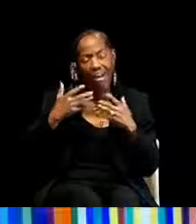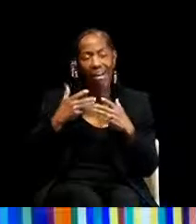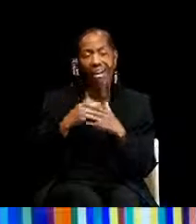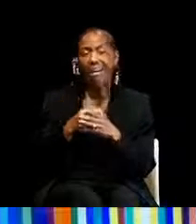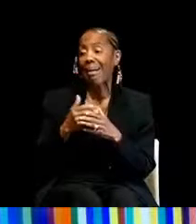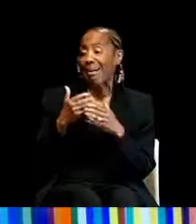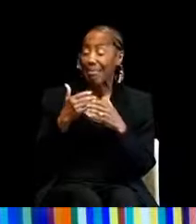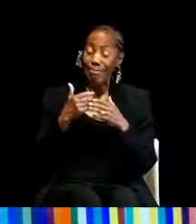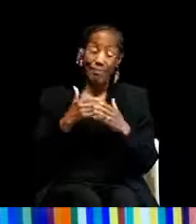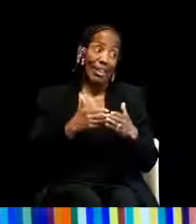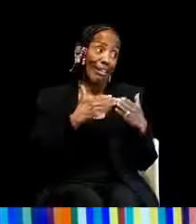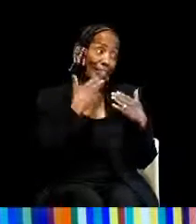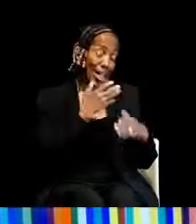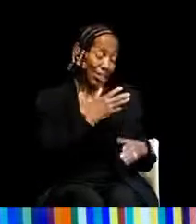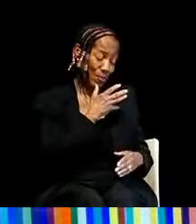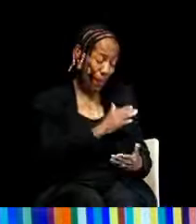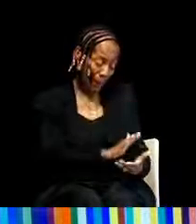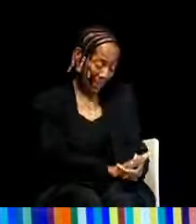Thank you, mommy.